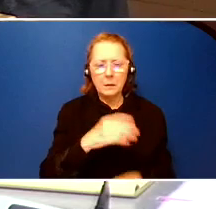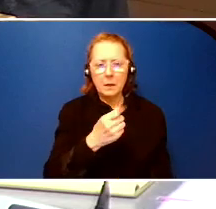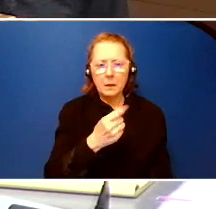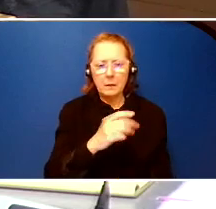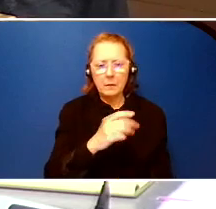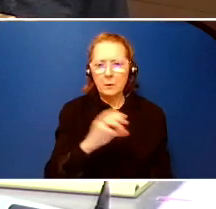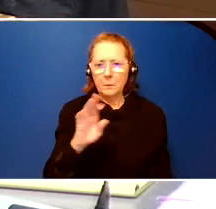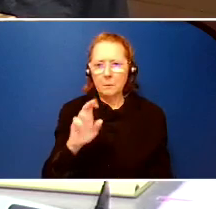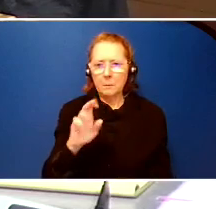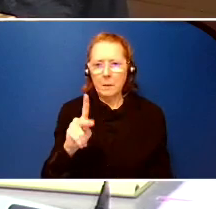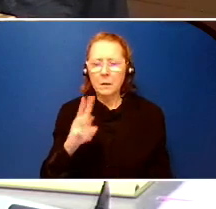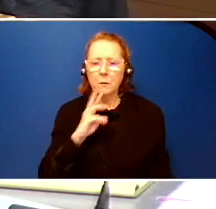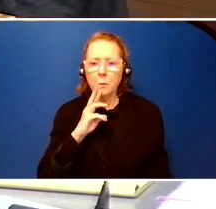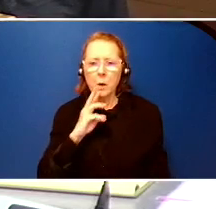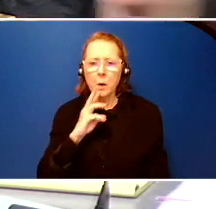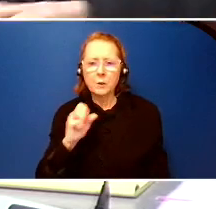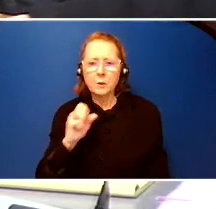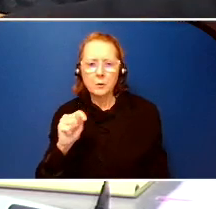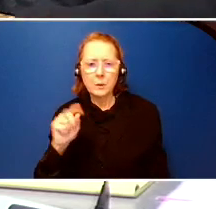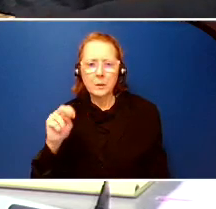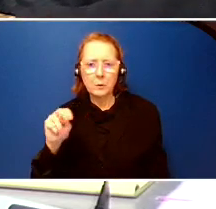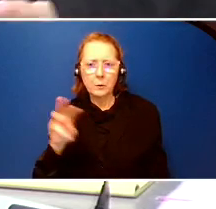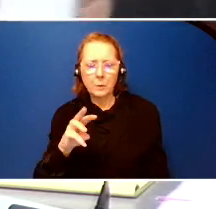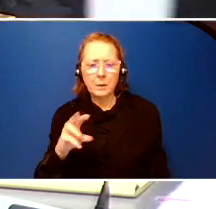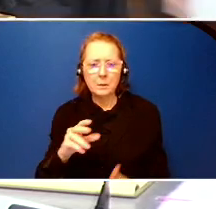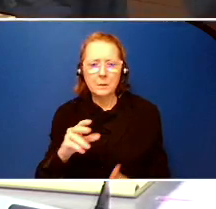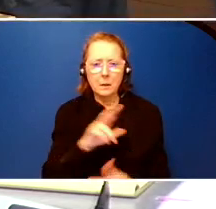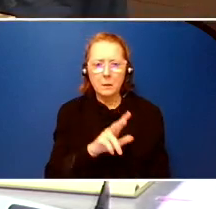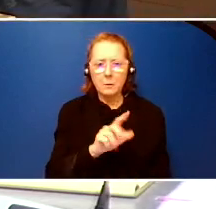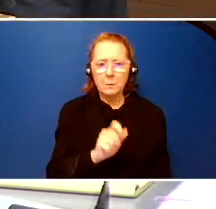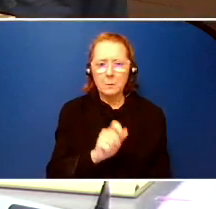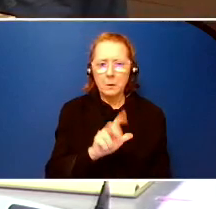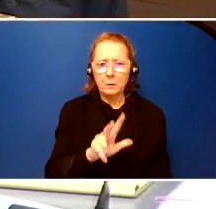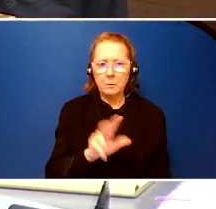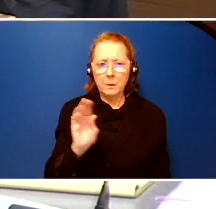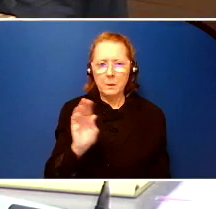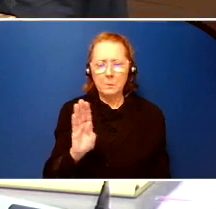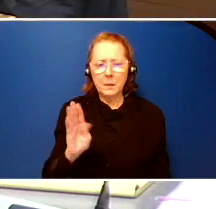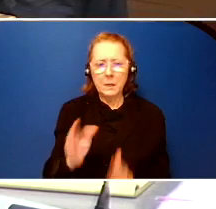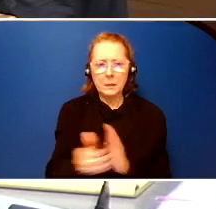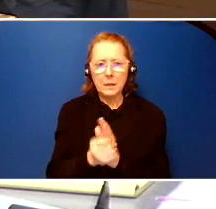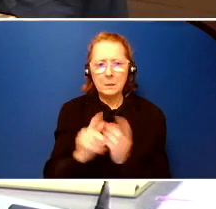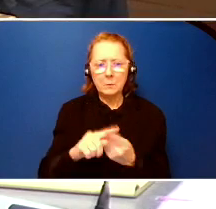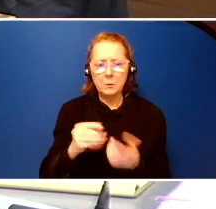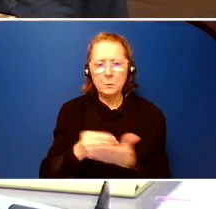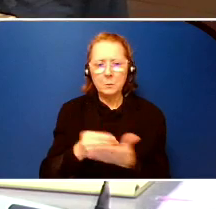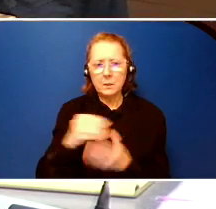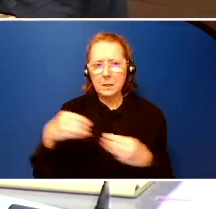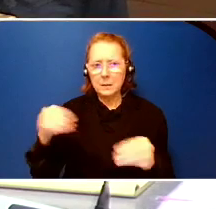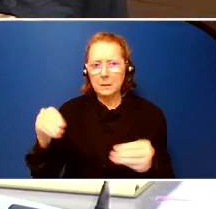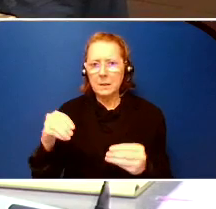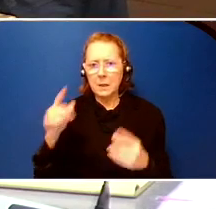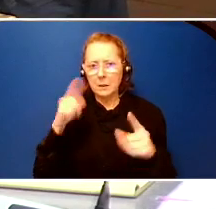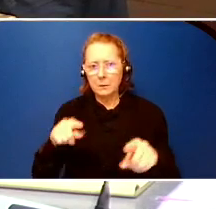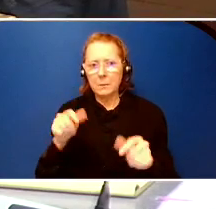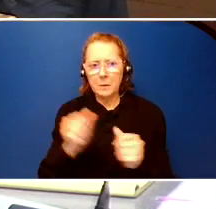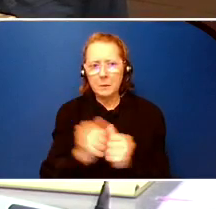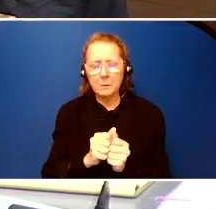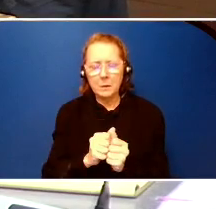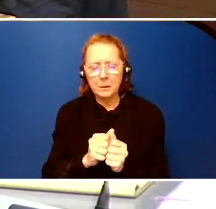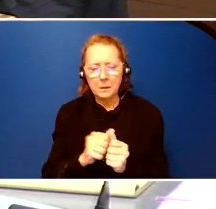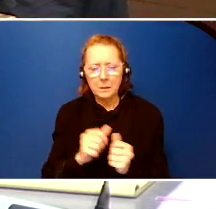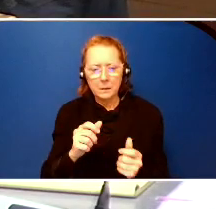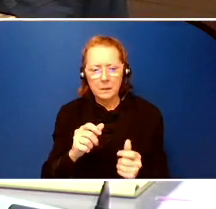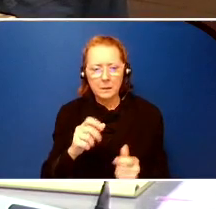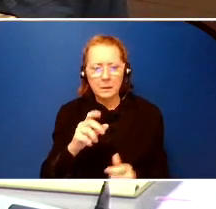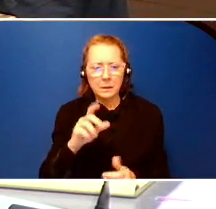Northwest. Item 3.3B, addendum to purchase and sale agreement with Discount Nursery Supplies, LLC for the real property